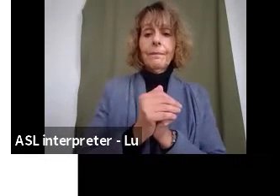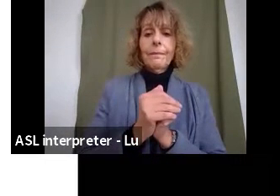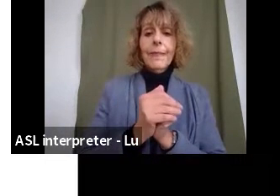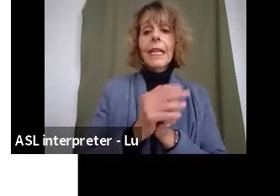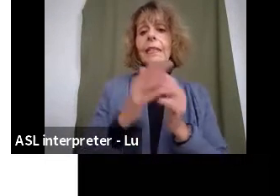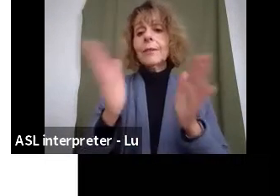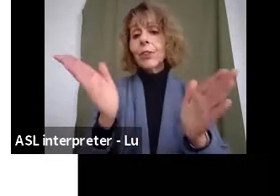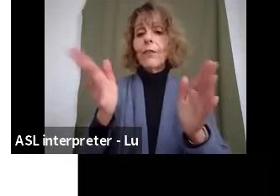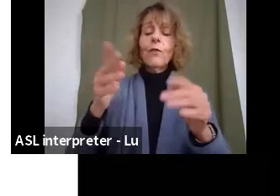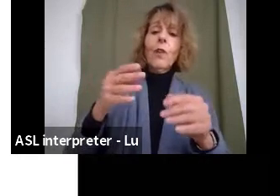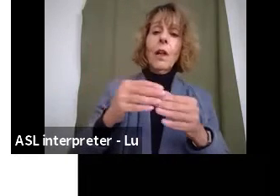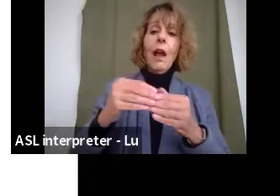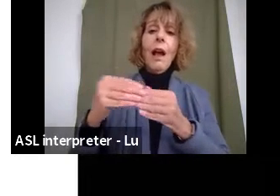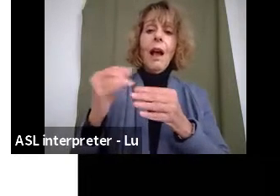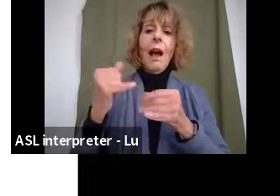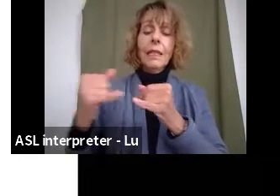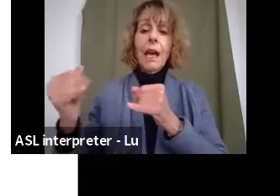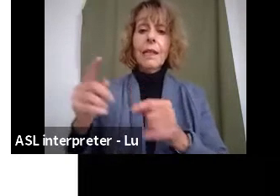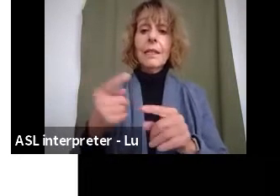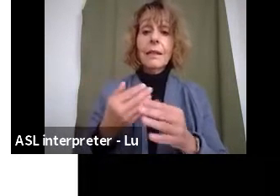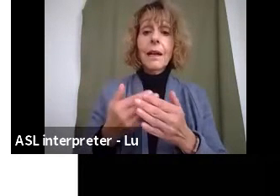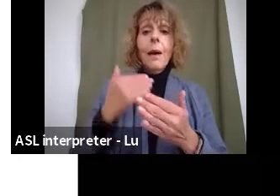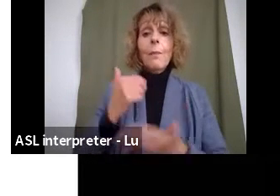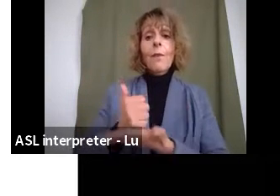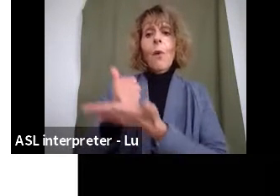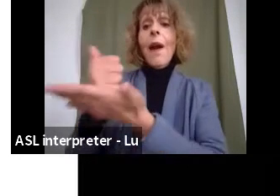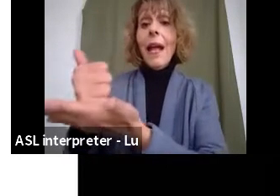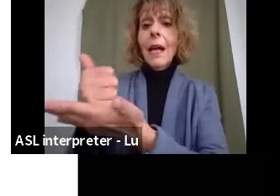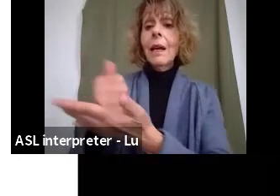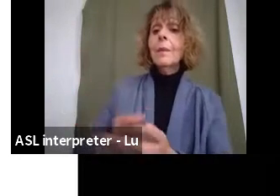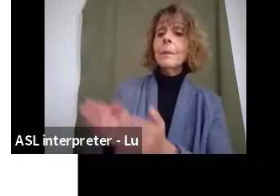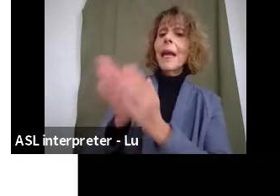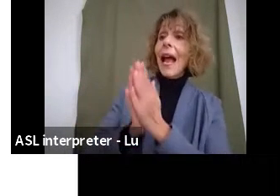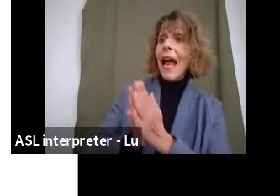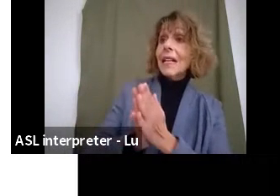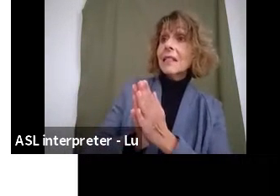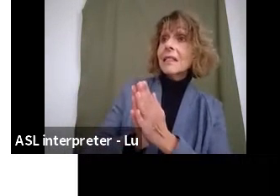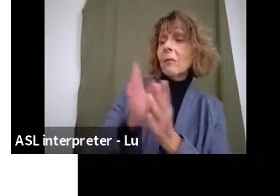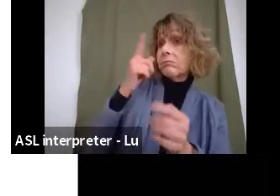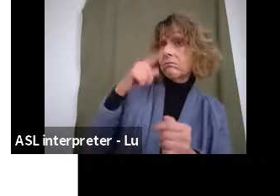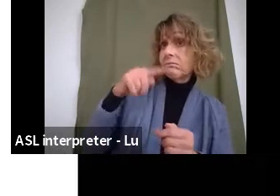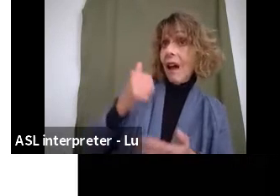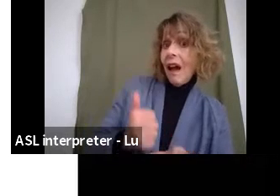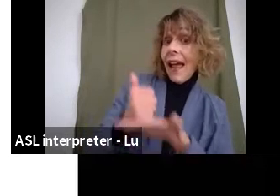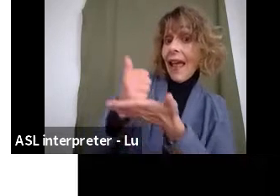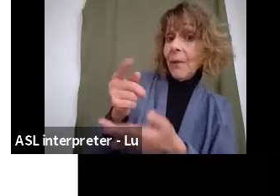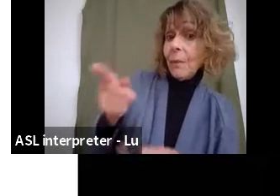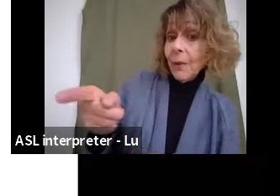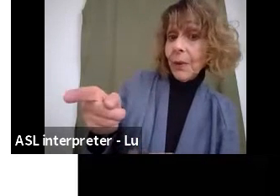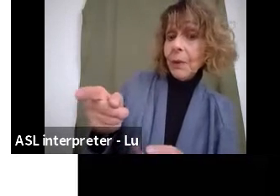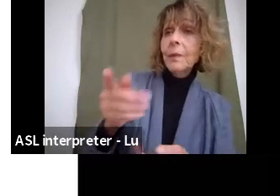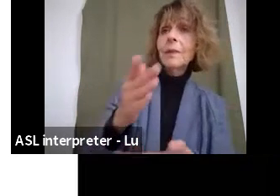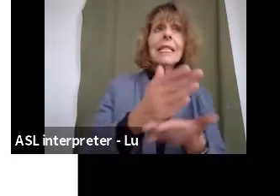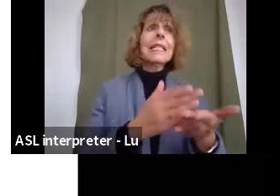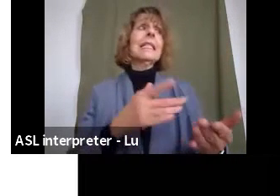to ask somebody, can I help you? Some people are going to take offense at being asked. Most people won't. Most people will appreciate it, but you definitely